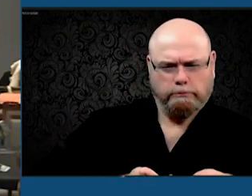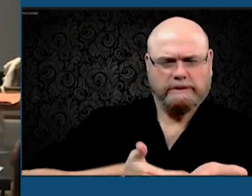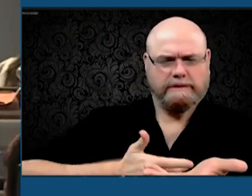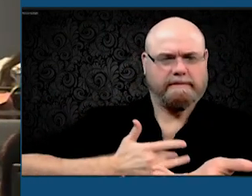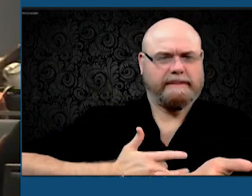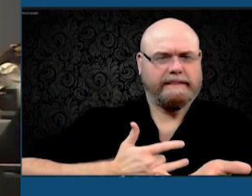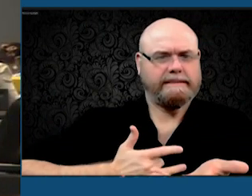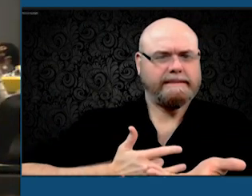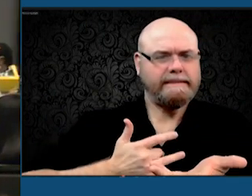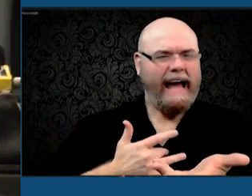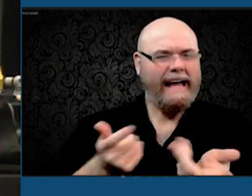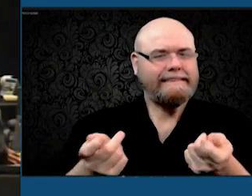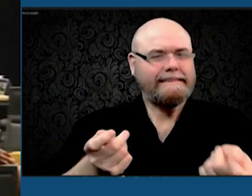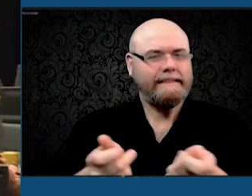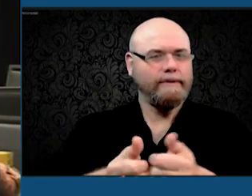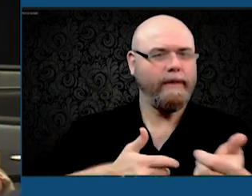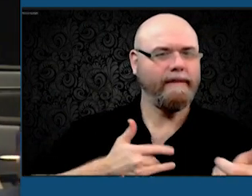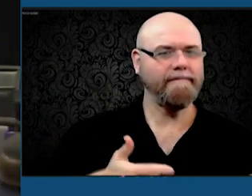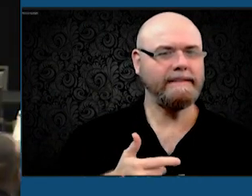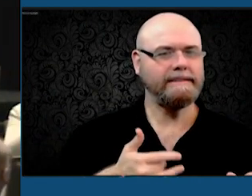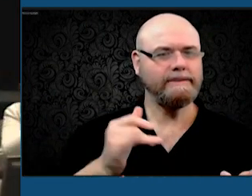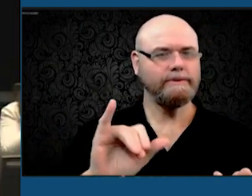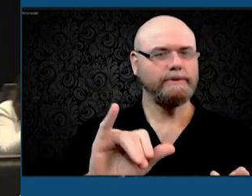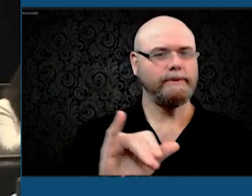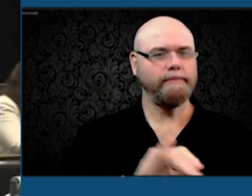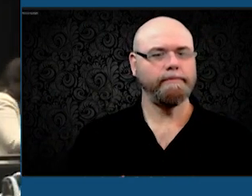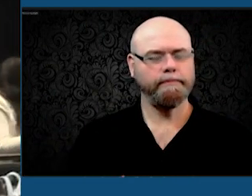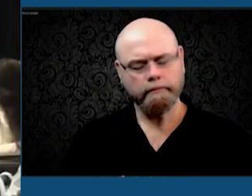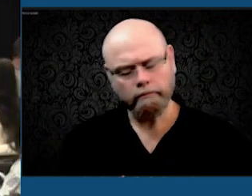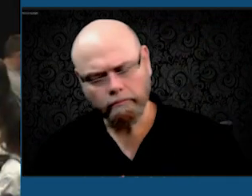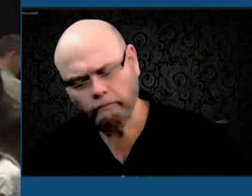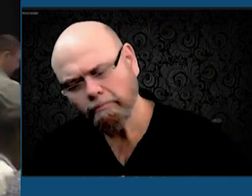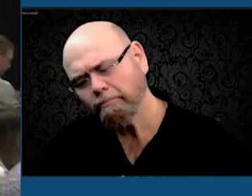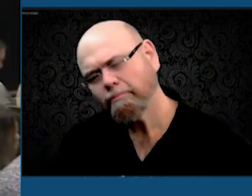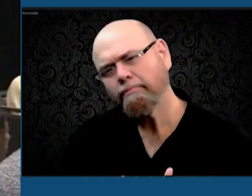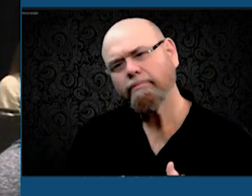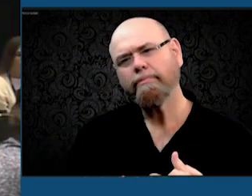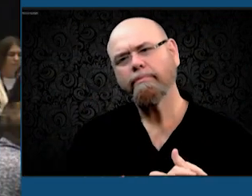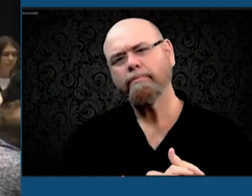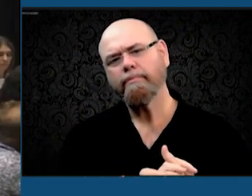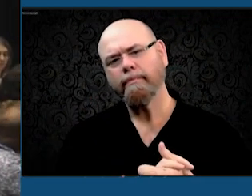And then the last bullet here is that it's indoctrinating children to think and feel a certain way.